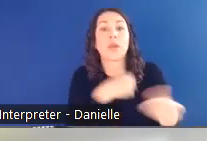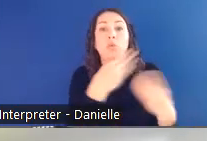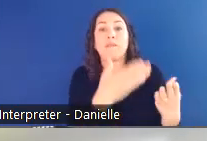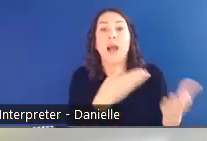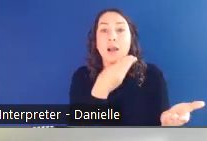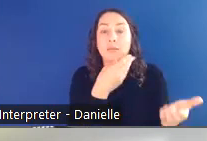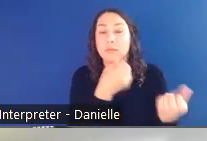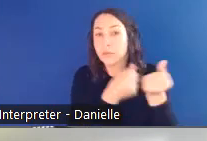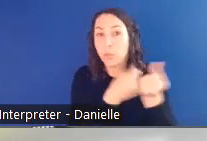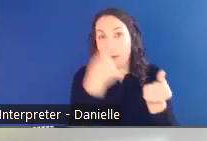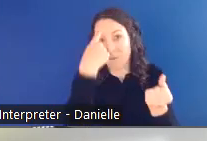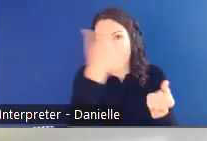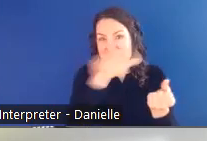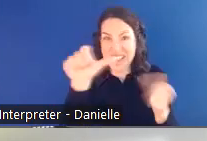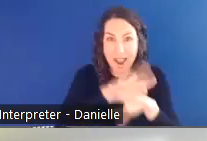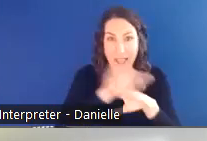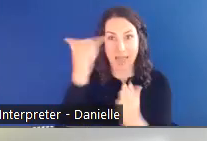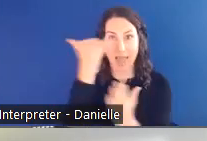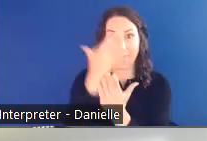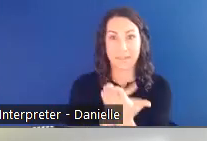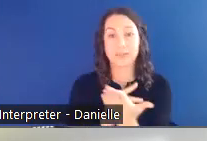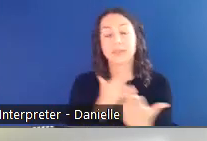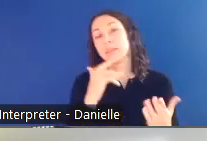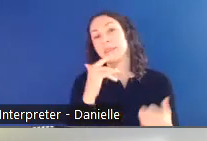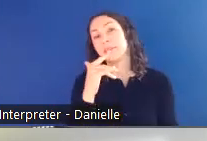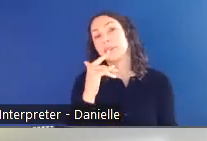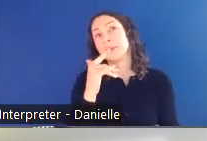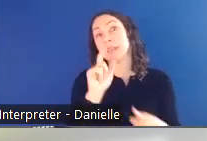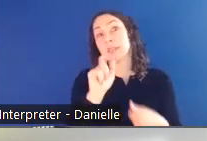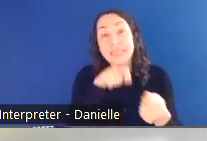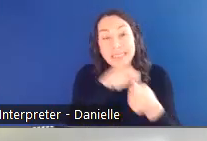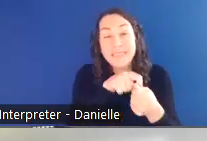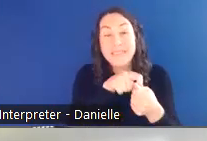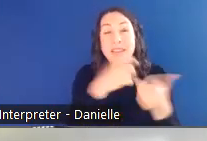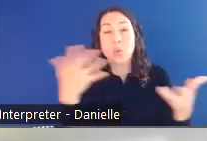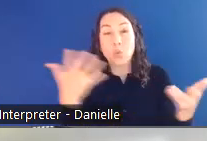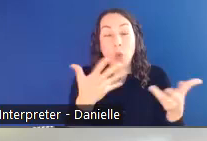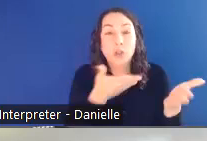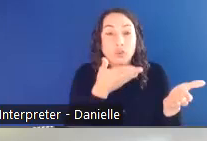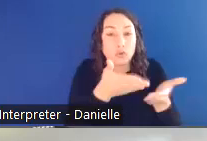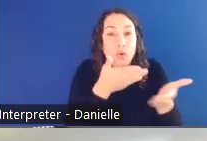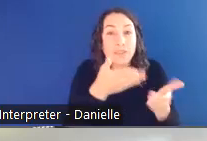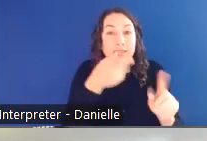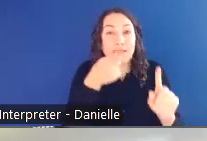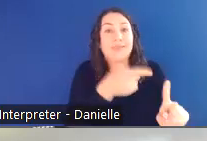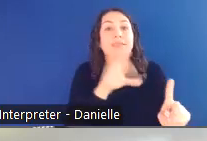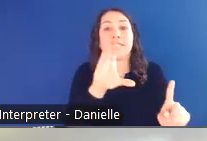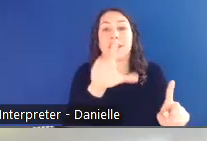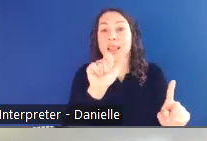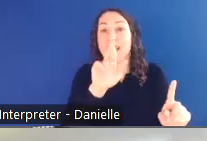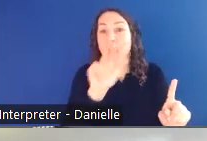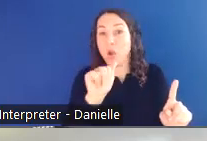So as far as specifically what kinds of supportive services that would be included at Clara Brown, I don't know that we have